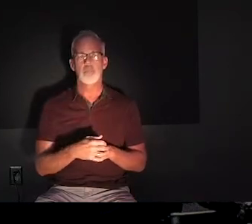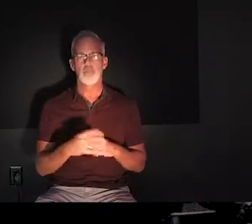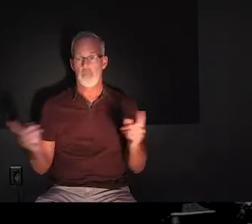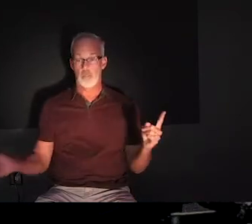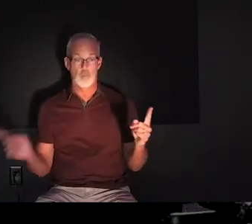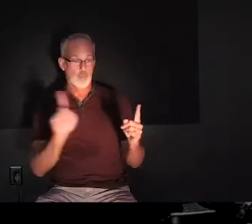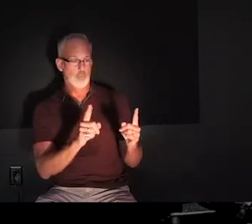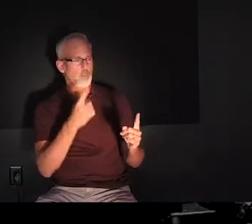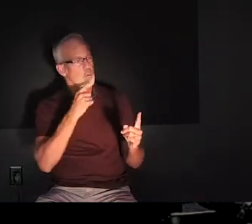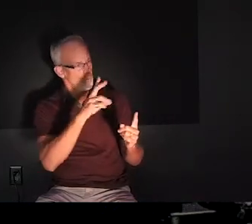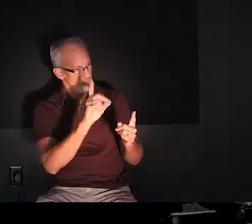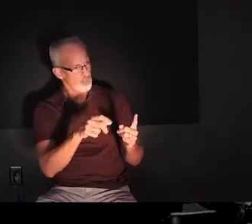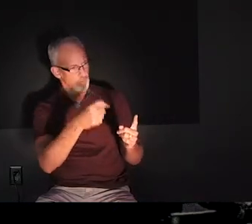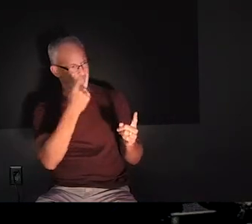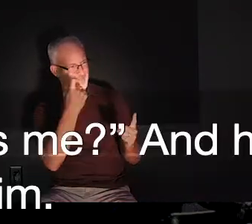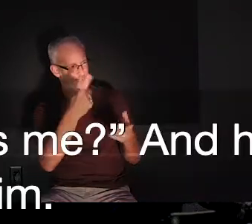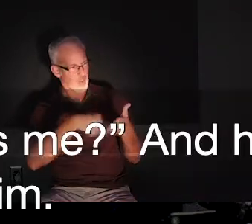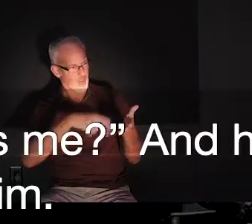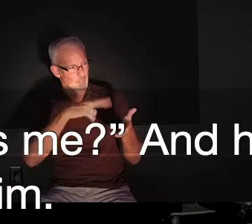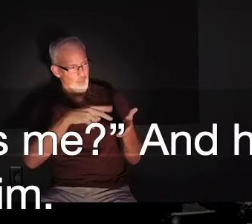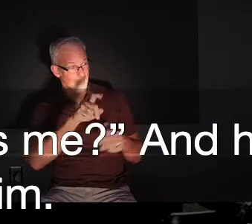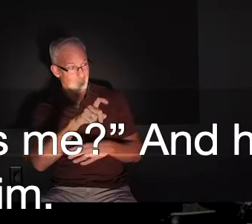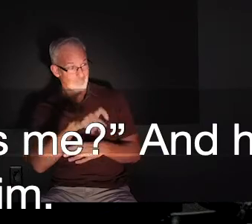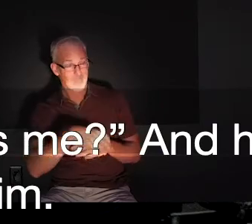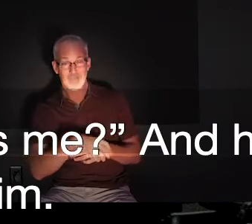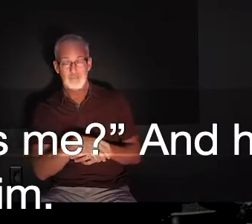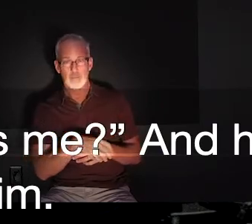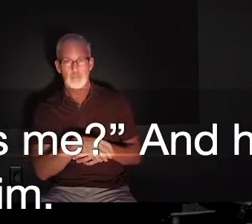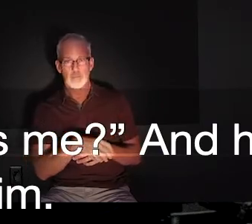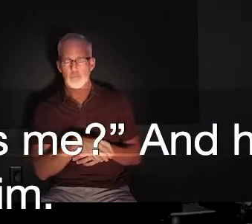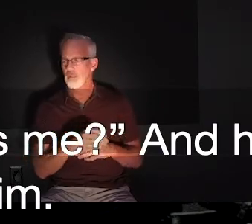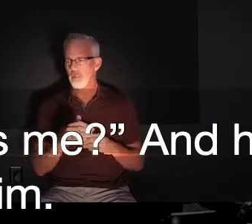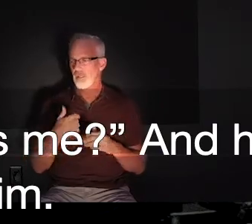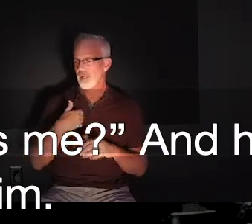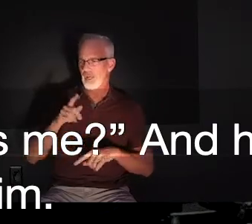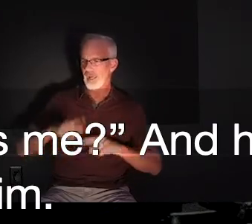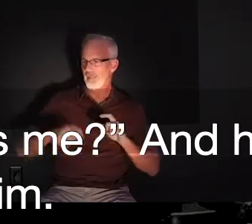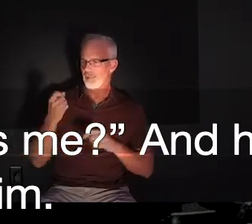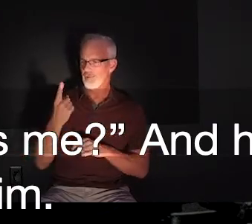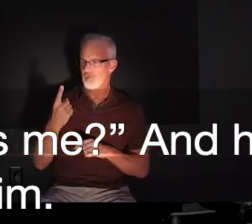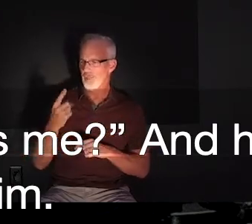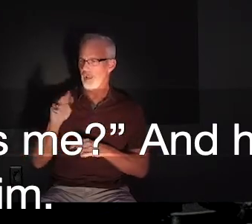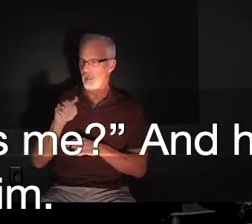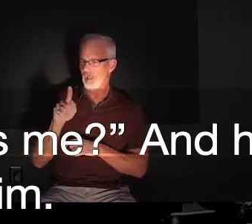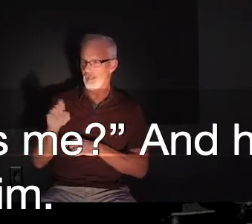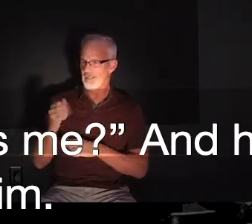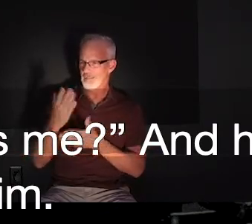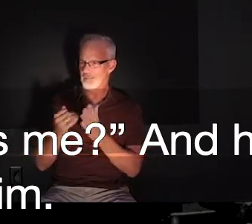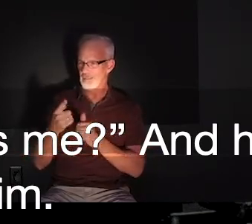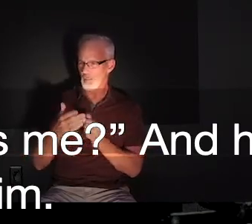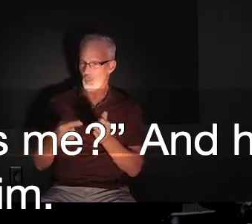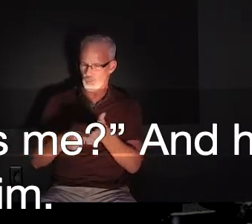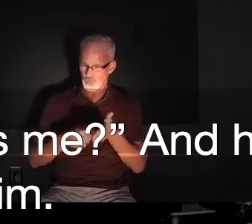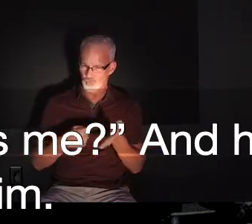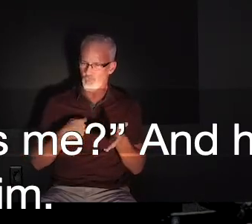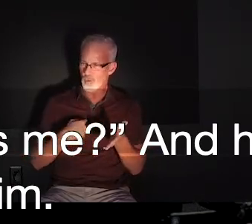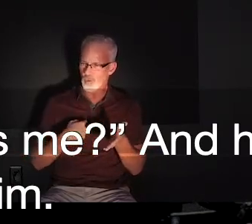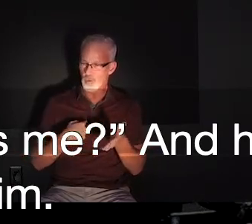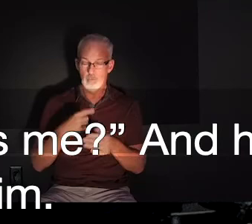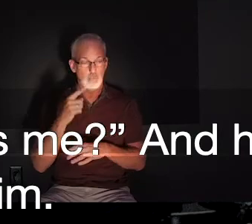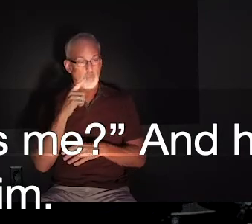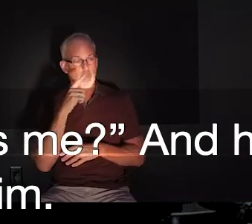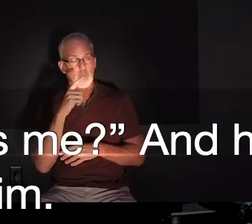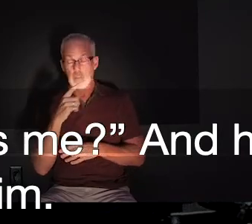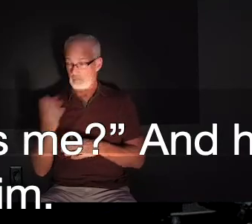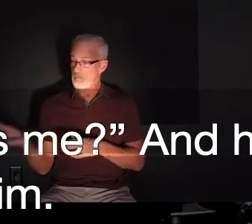you understand what you're reading? Look at verse 31. And he said, how can I unless someone guides me? And he asked